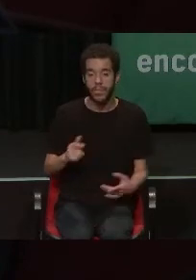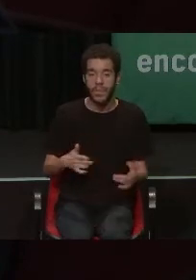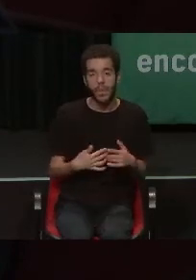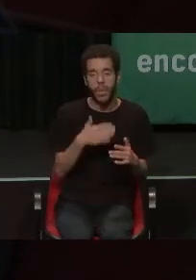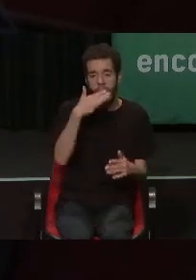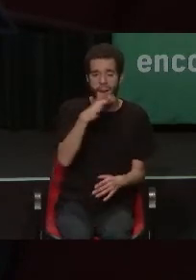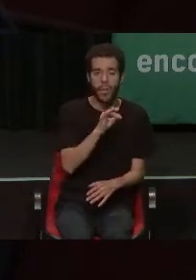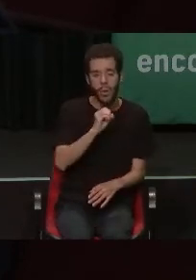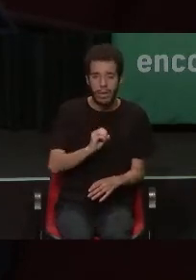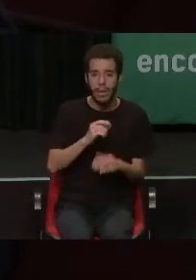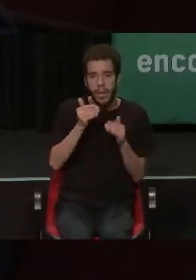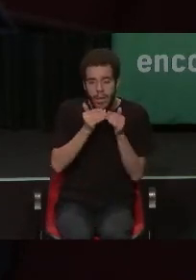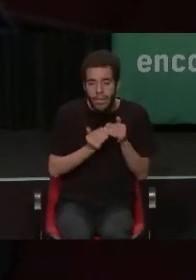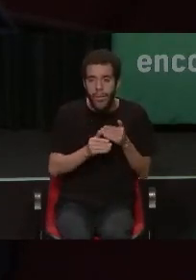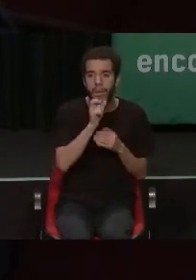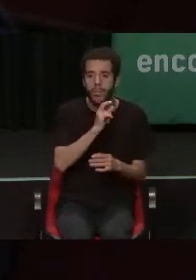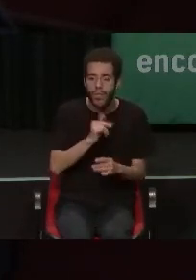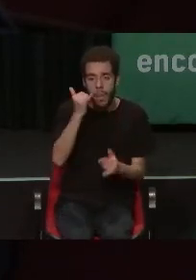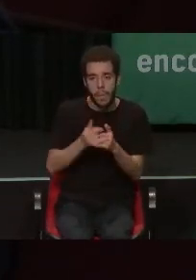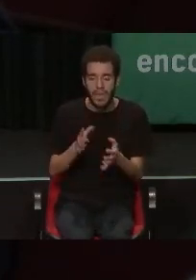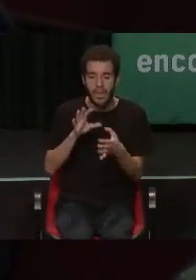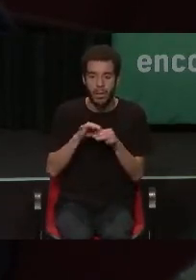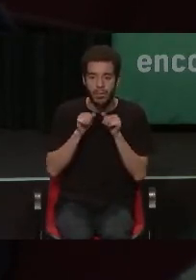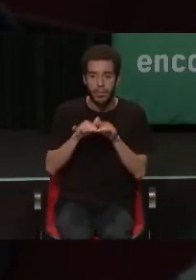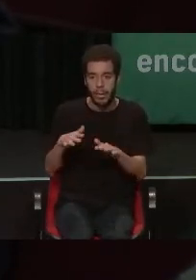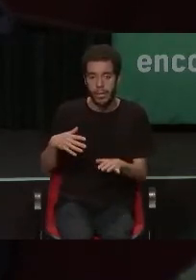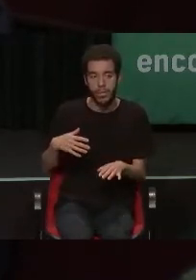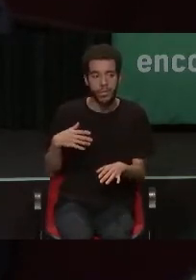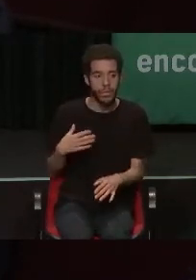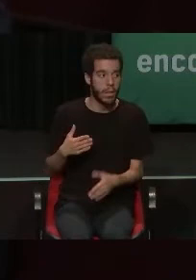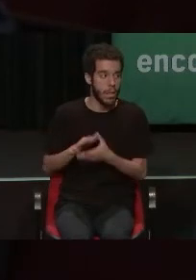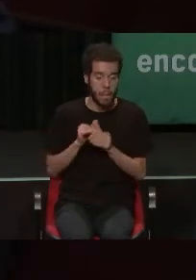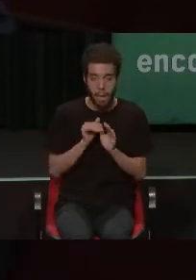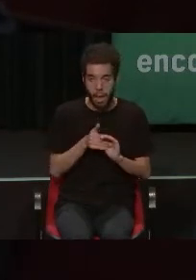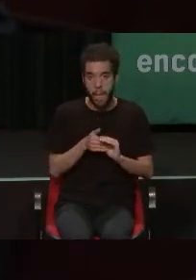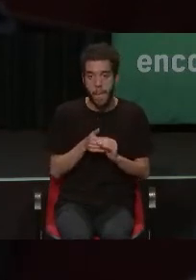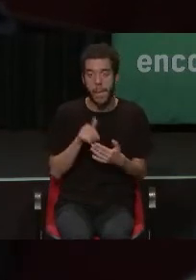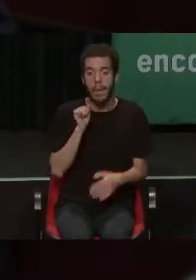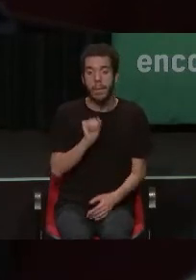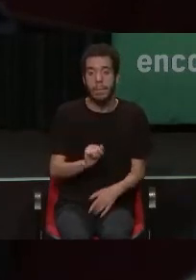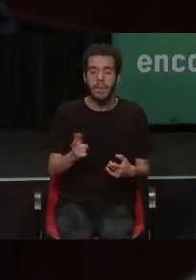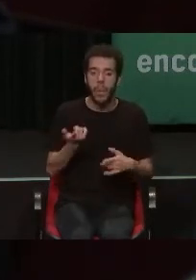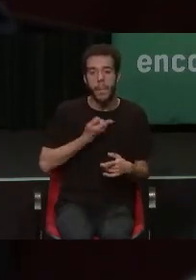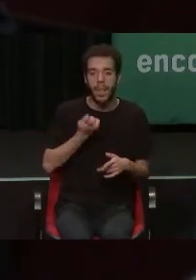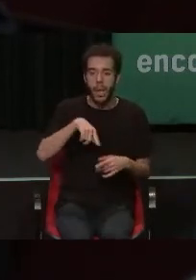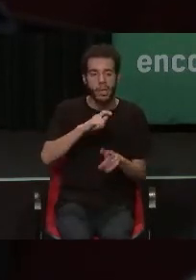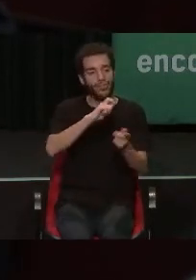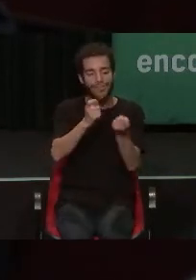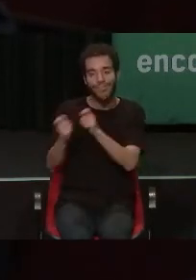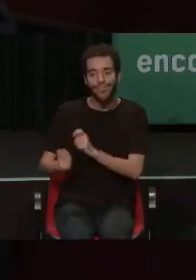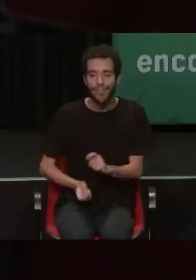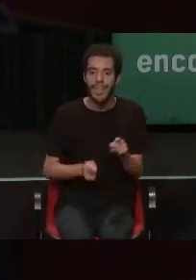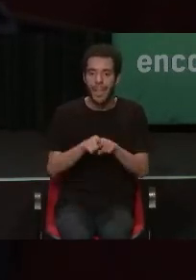age of 40. And this is one of the things that I hope that we can start discussing together and how we see